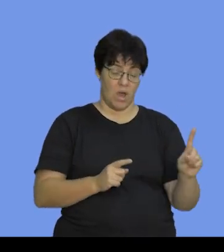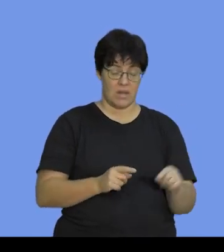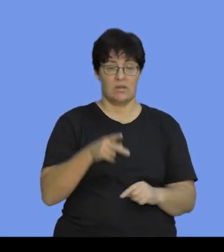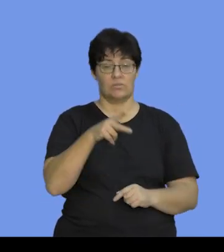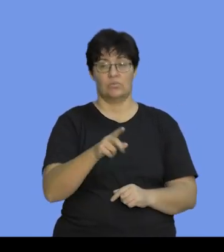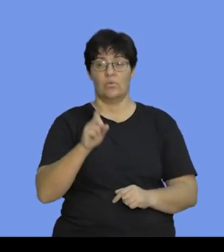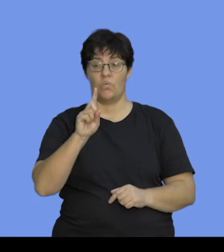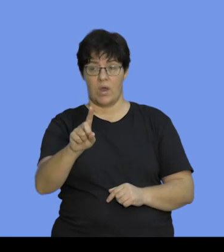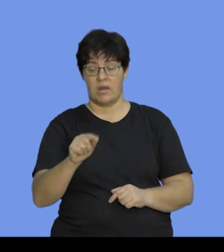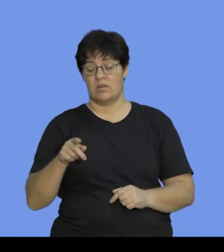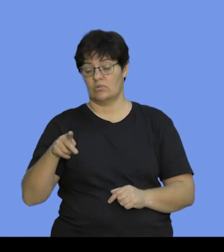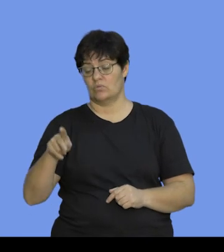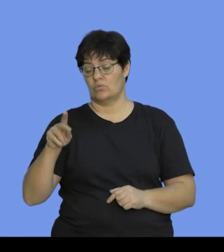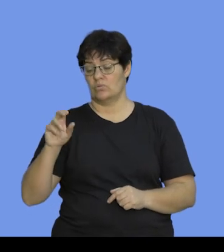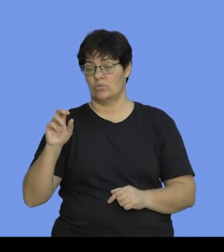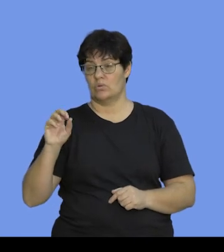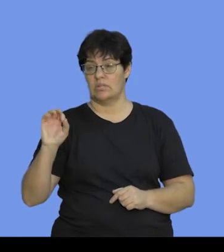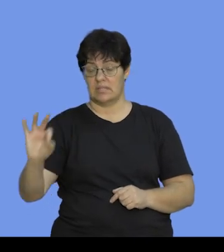is